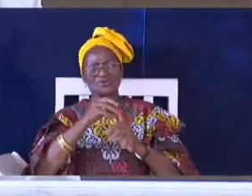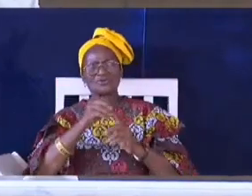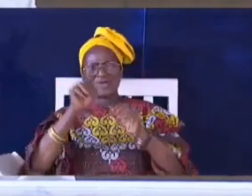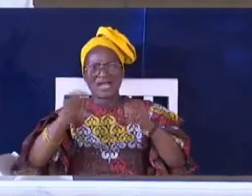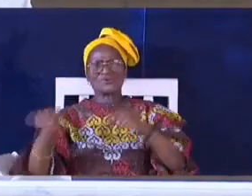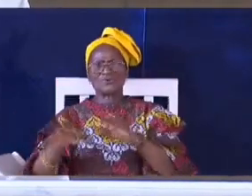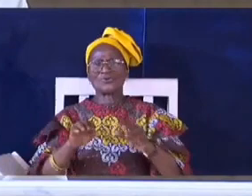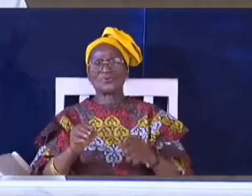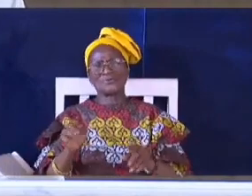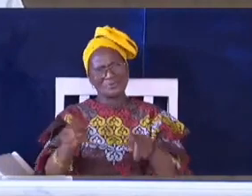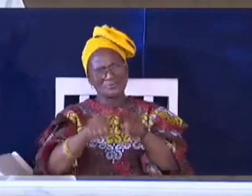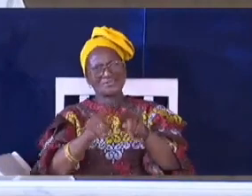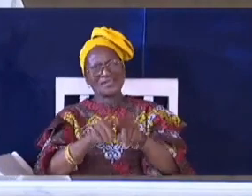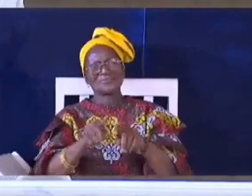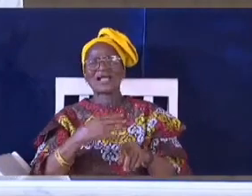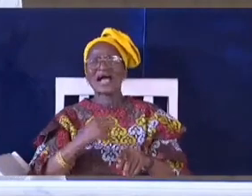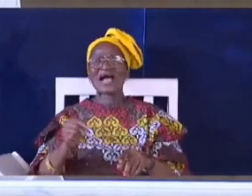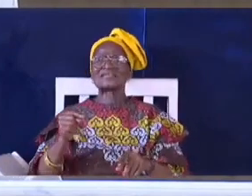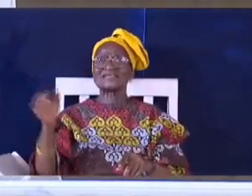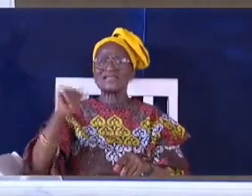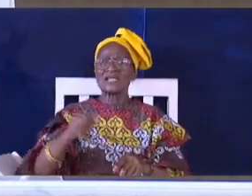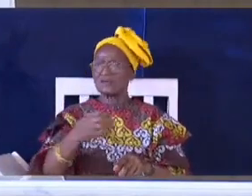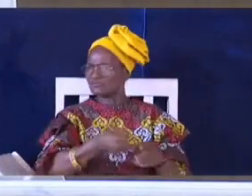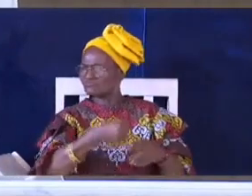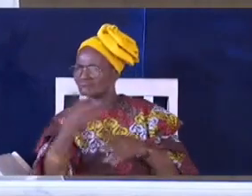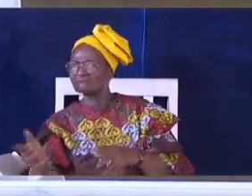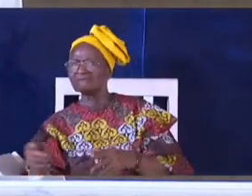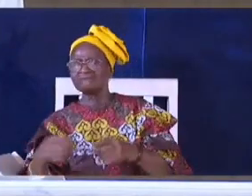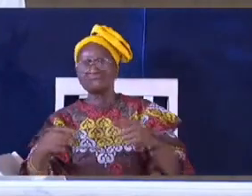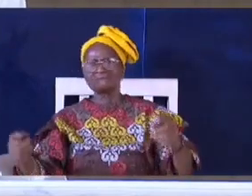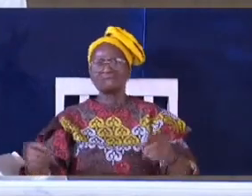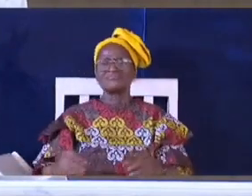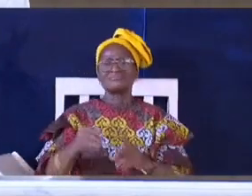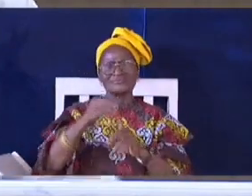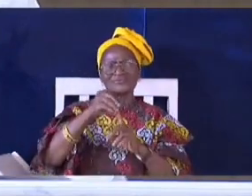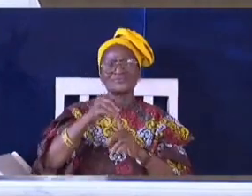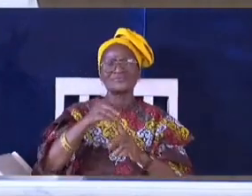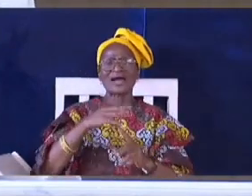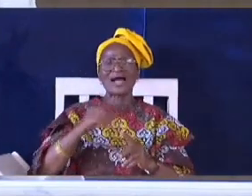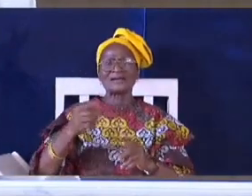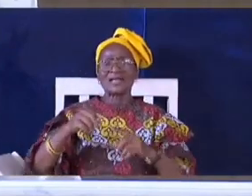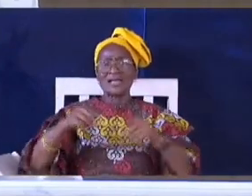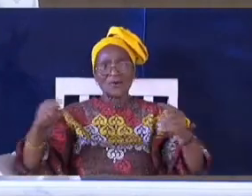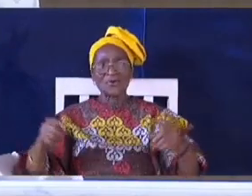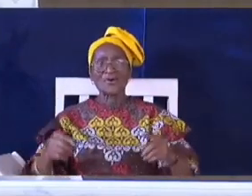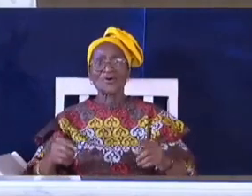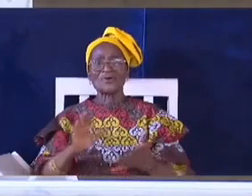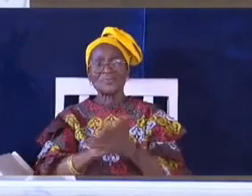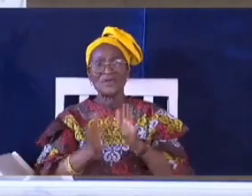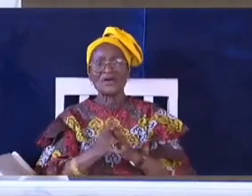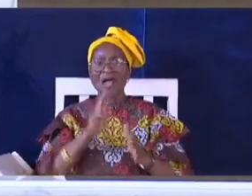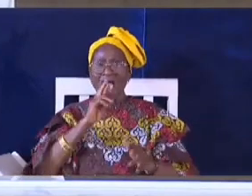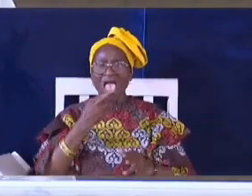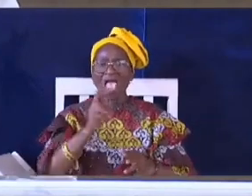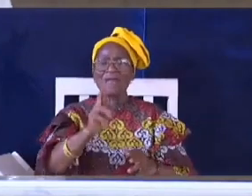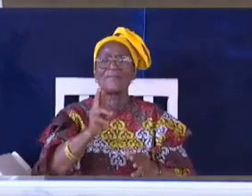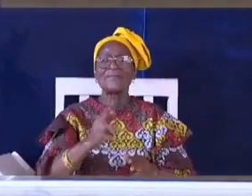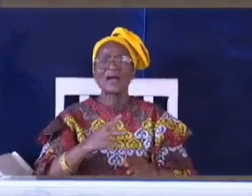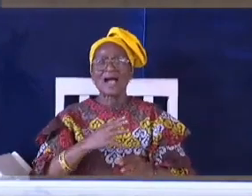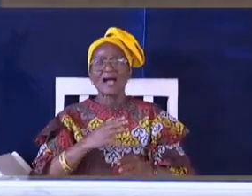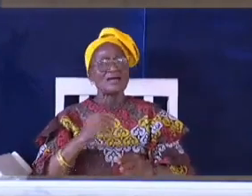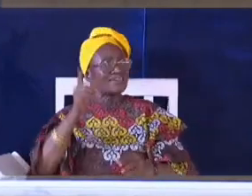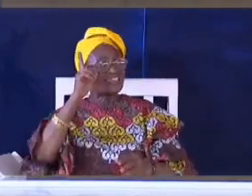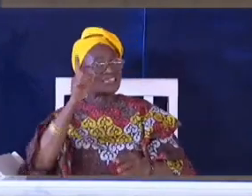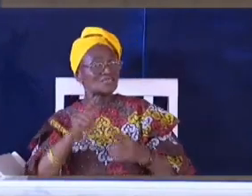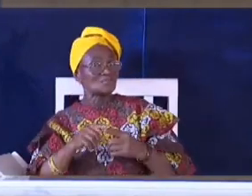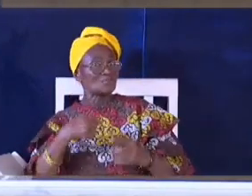thing. And they all threw down their own rods too. And their rods also became serpents. Now listen to